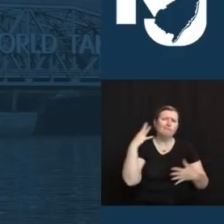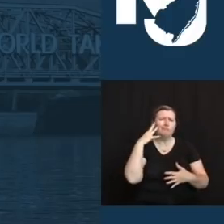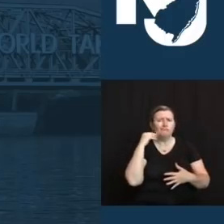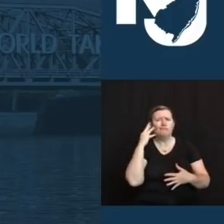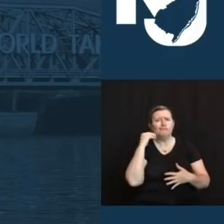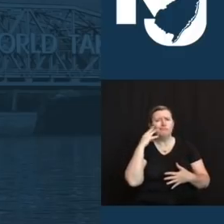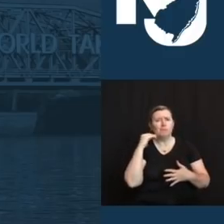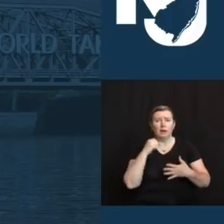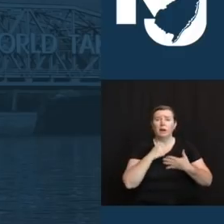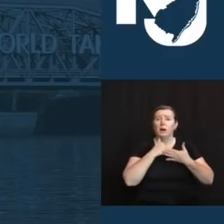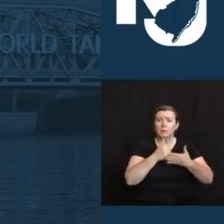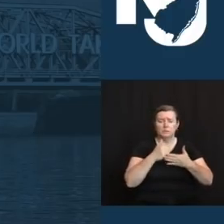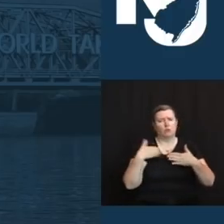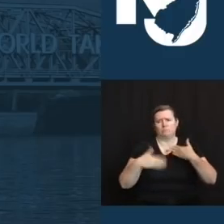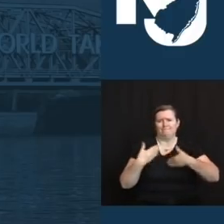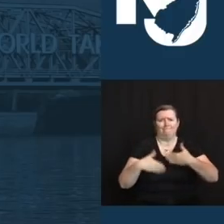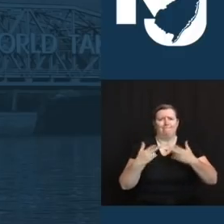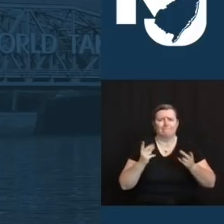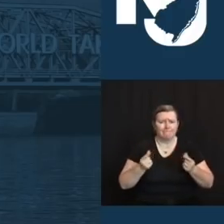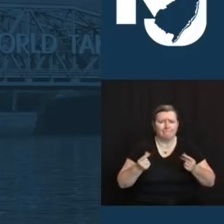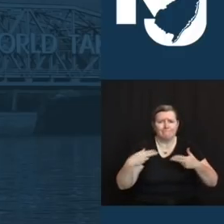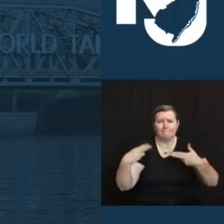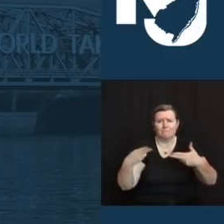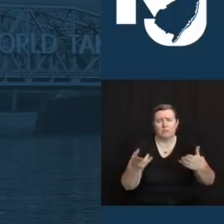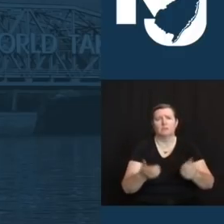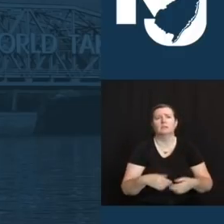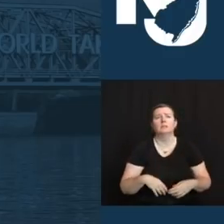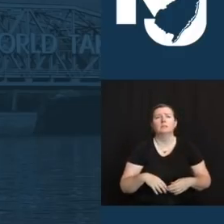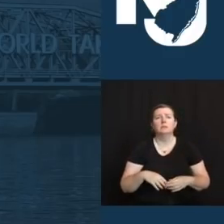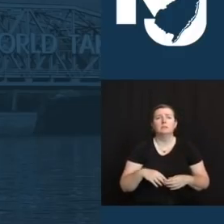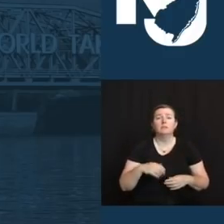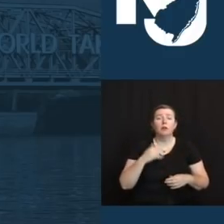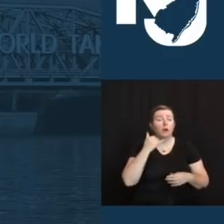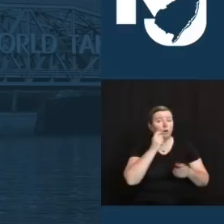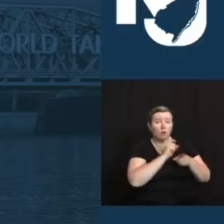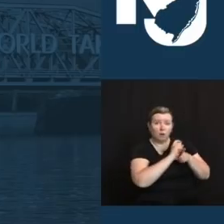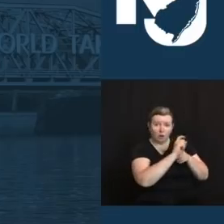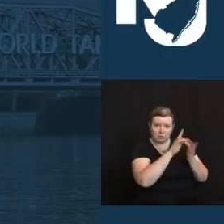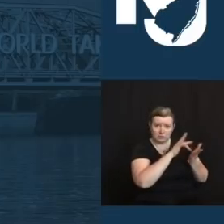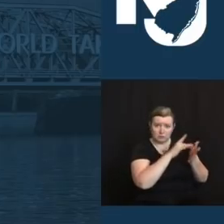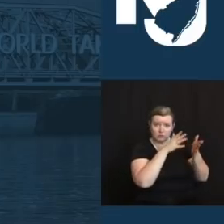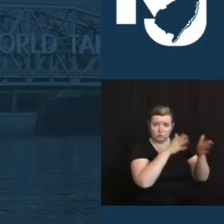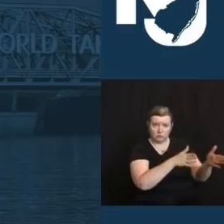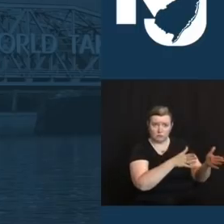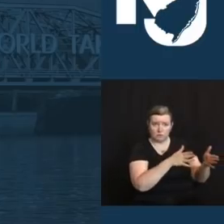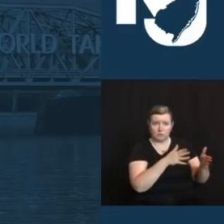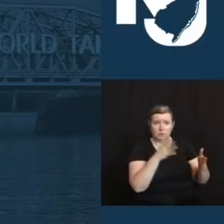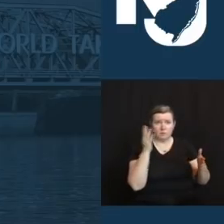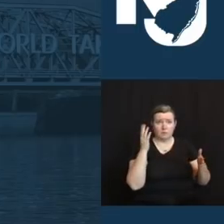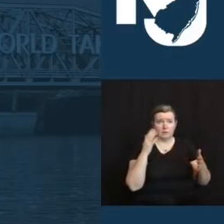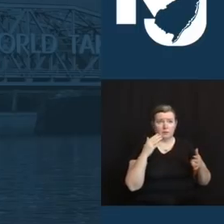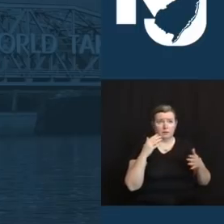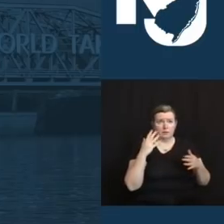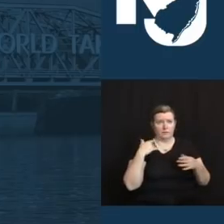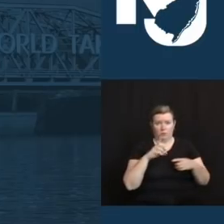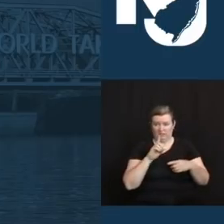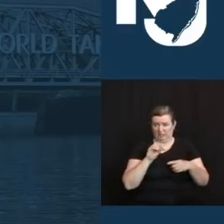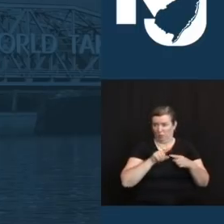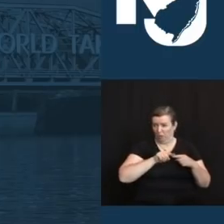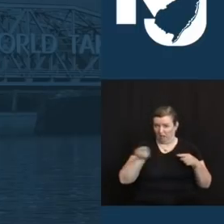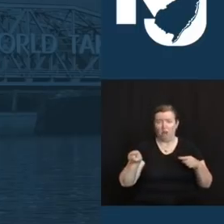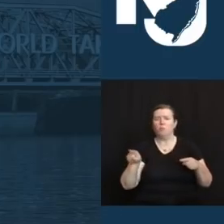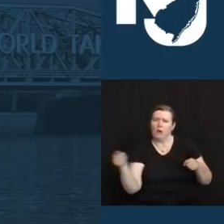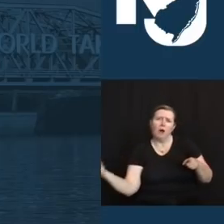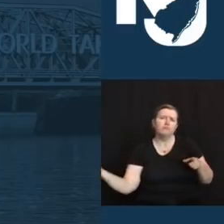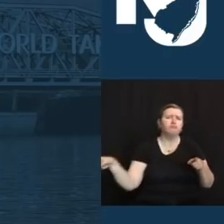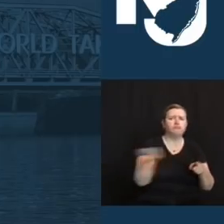this shift in volume to the call center, we understand that some residents still are experiencing wait times, and for that,